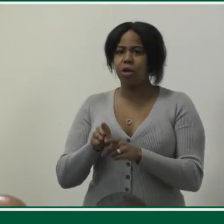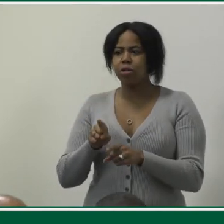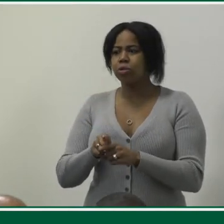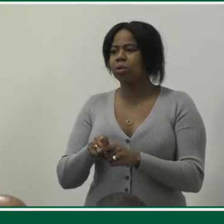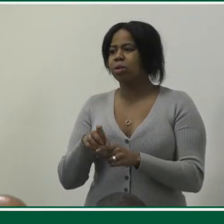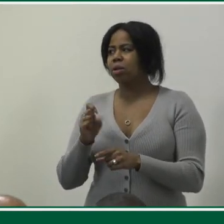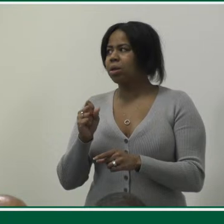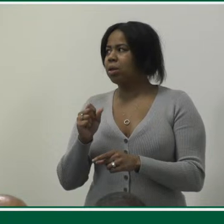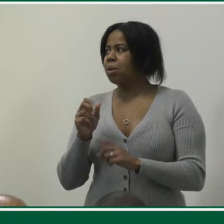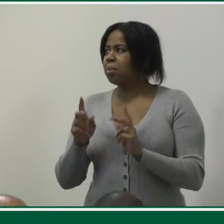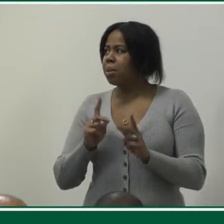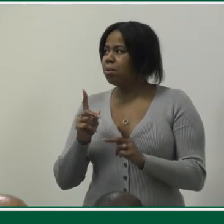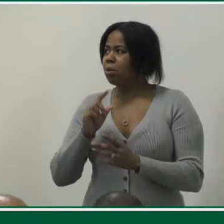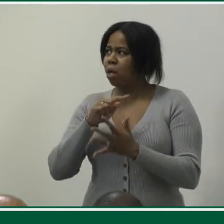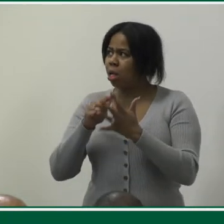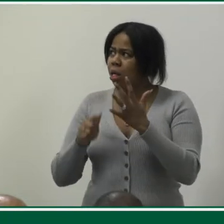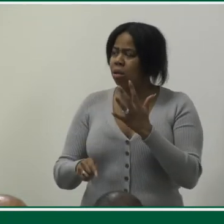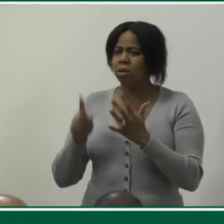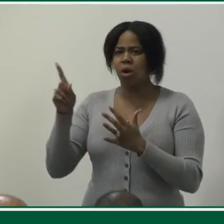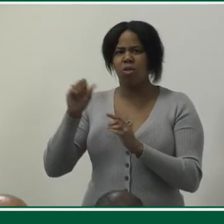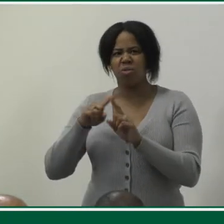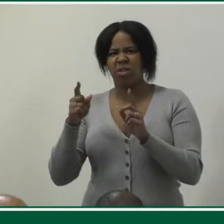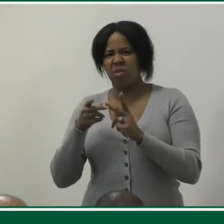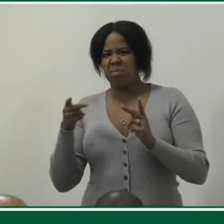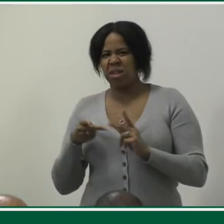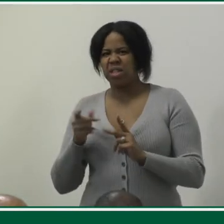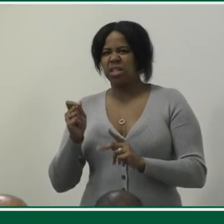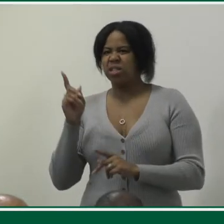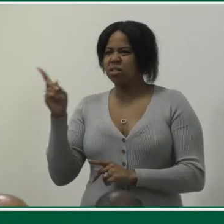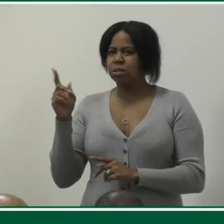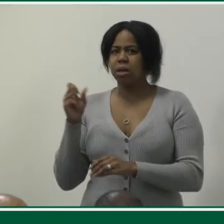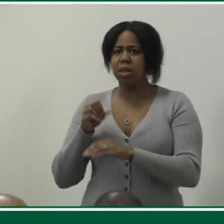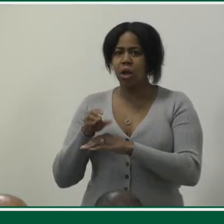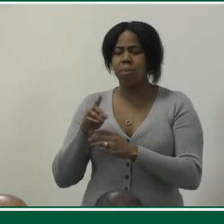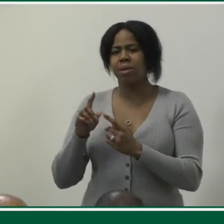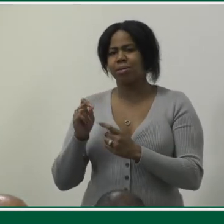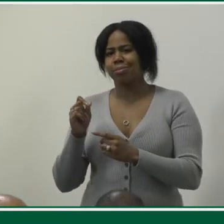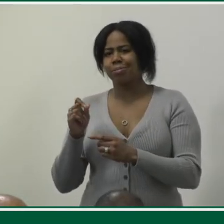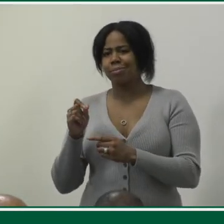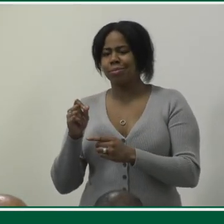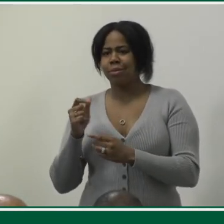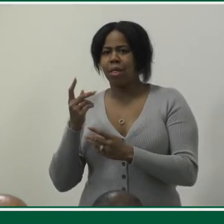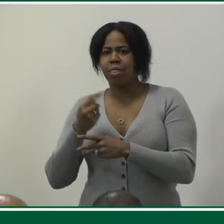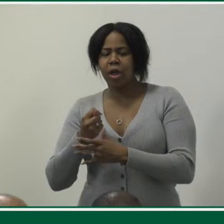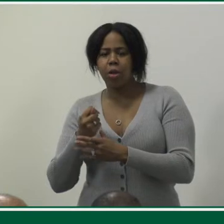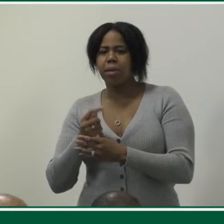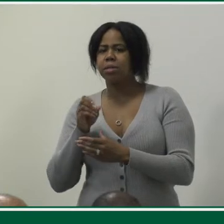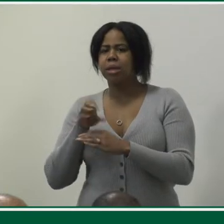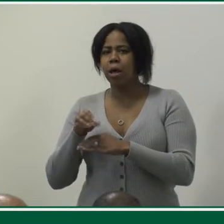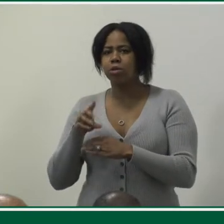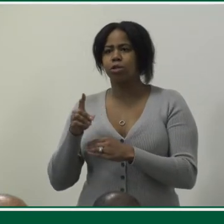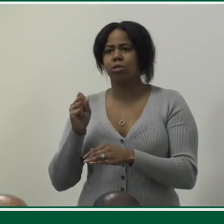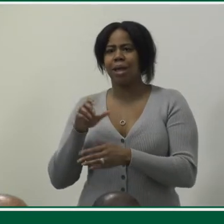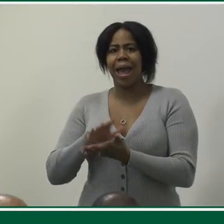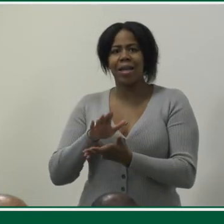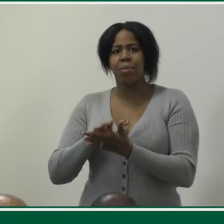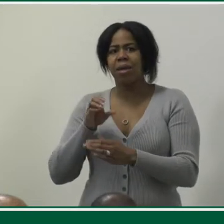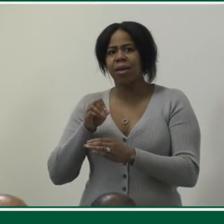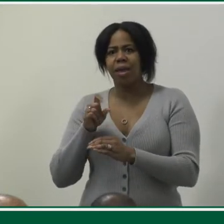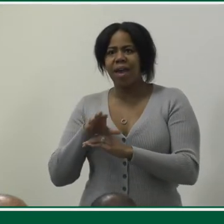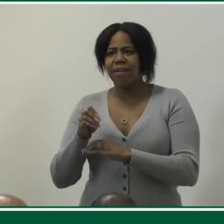standalone retention advisors, standalone therapists, counselors working directly with the students, their own academic advising, their